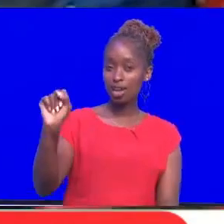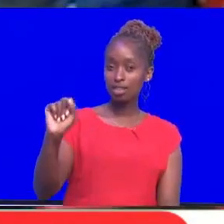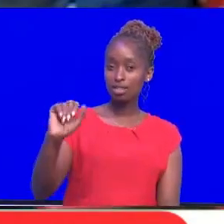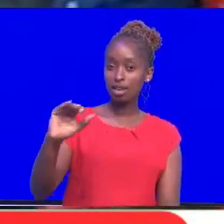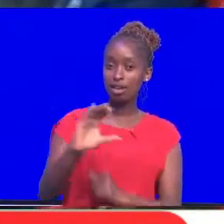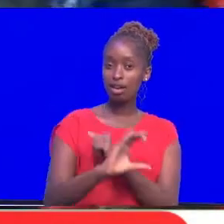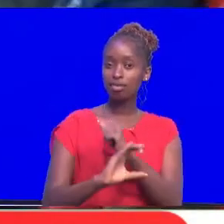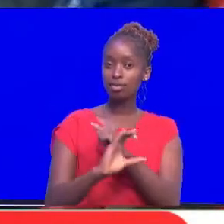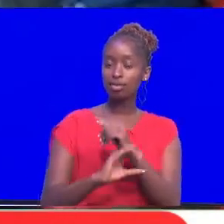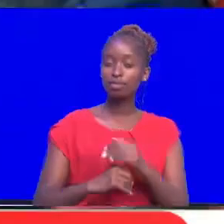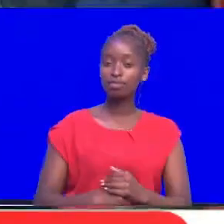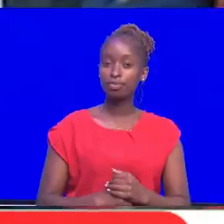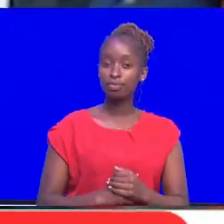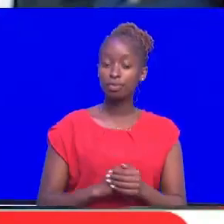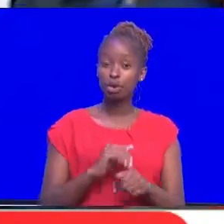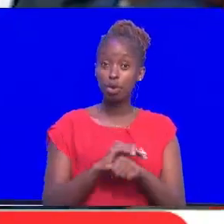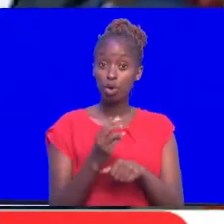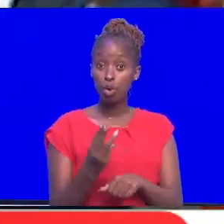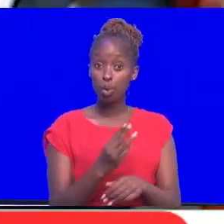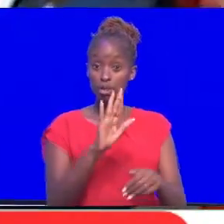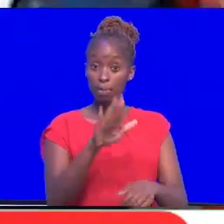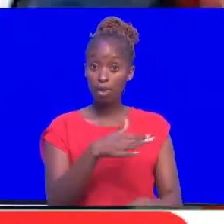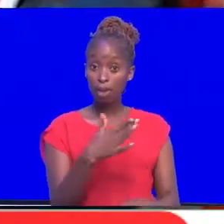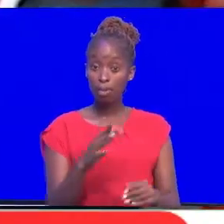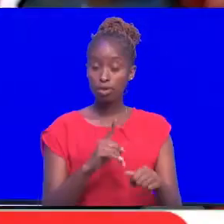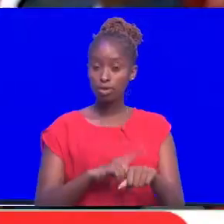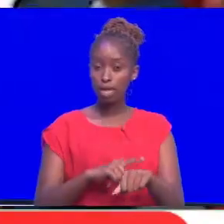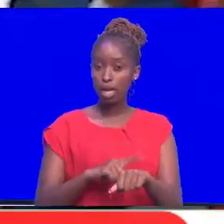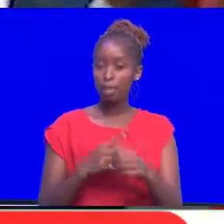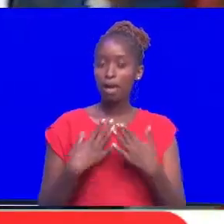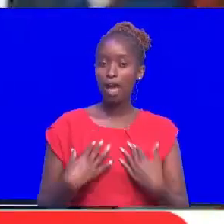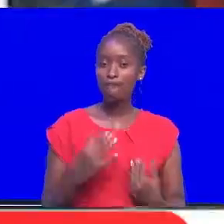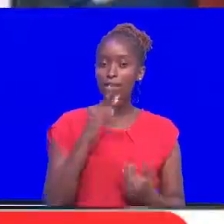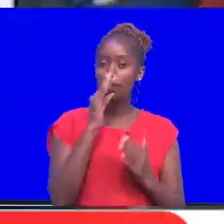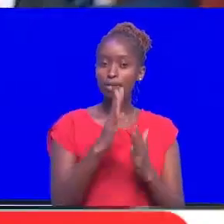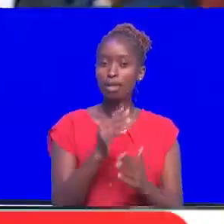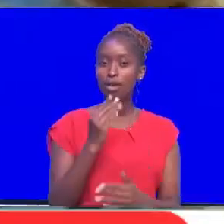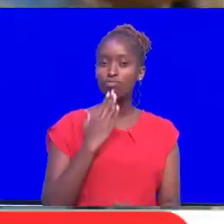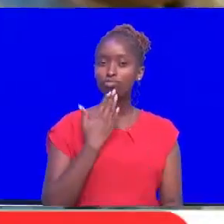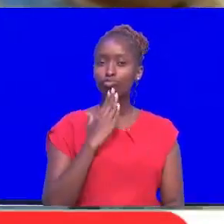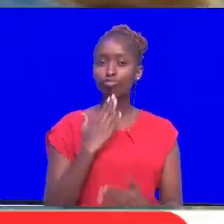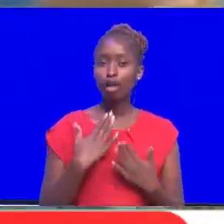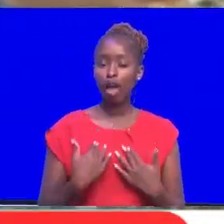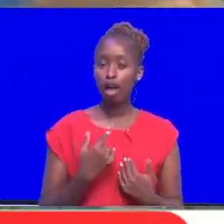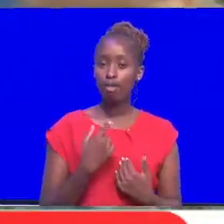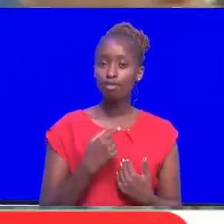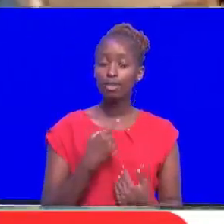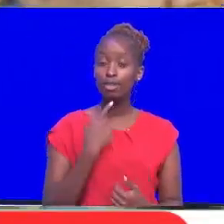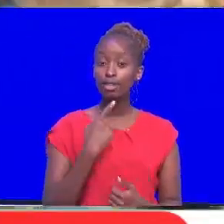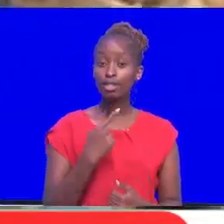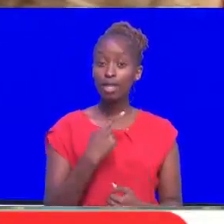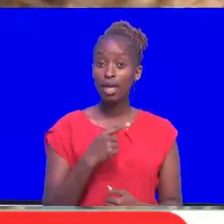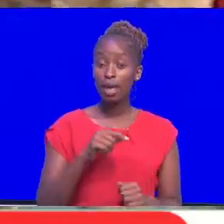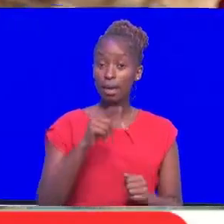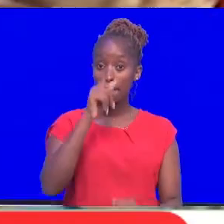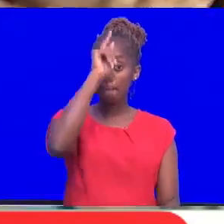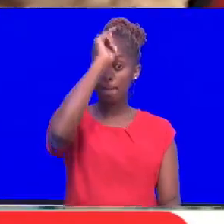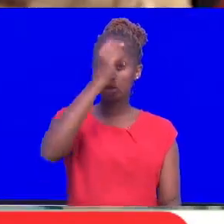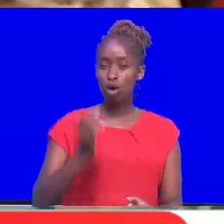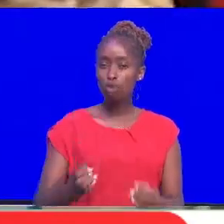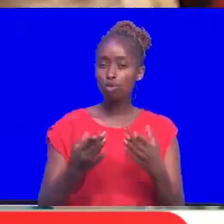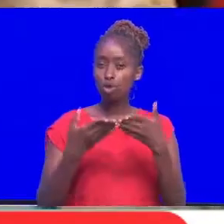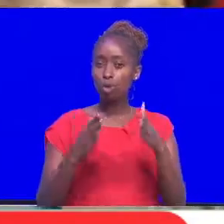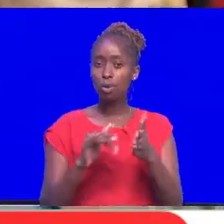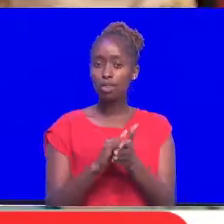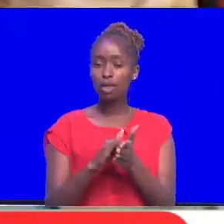During Wednesday afternoon parliamentary session, Speaker Wetangula communicated to the House that the President would officially open the tower